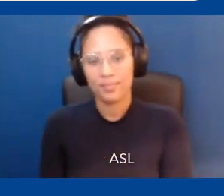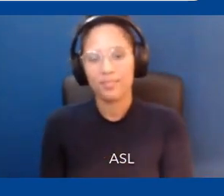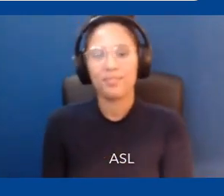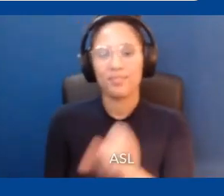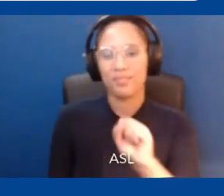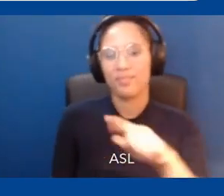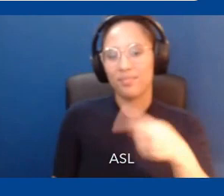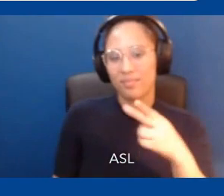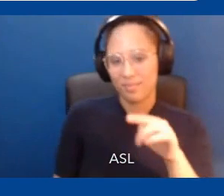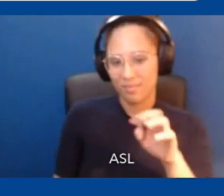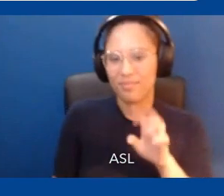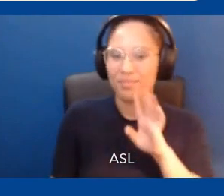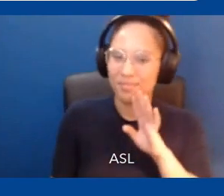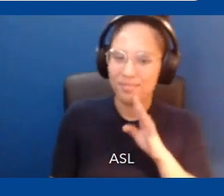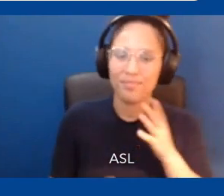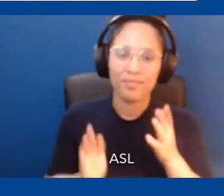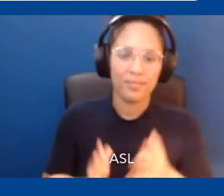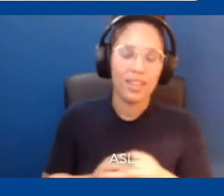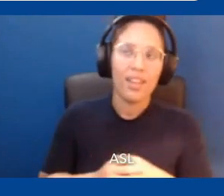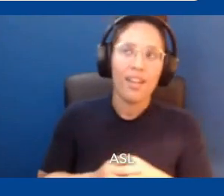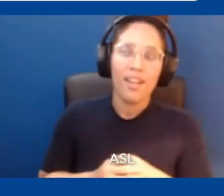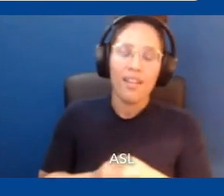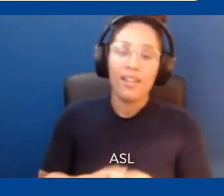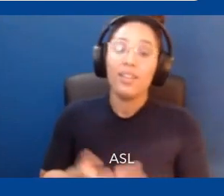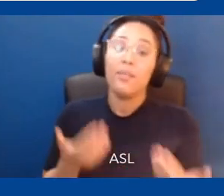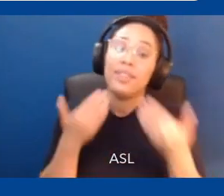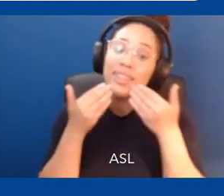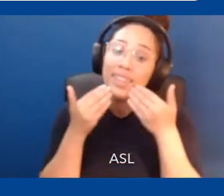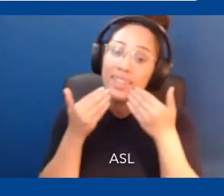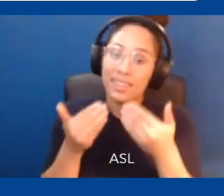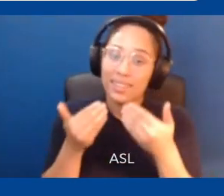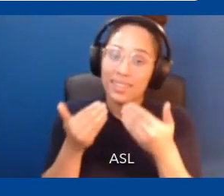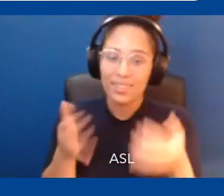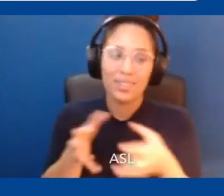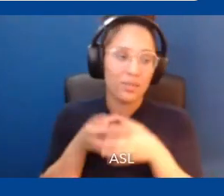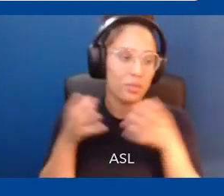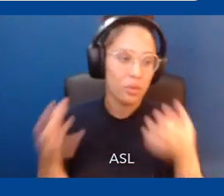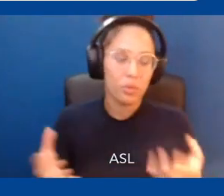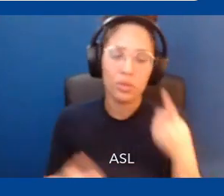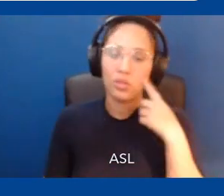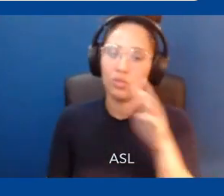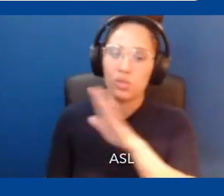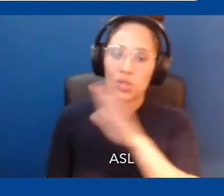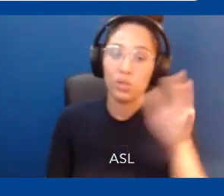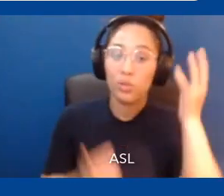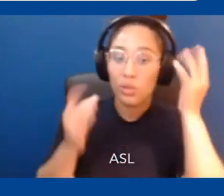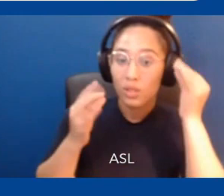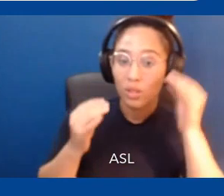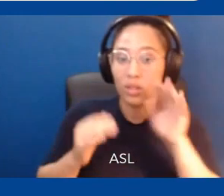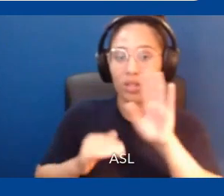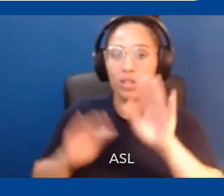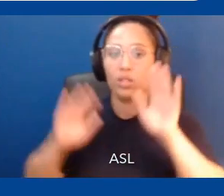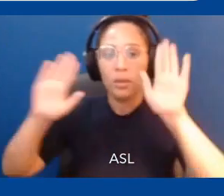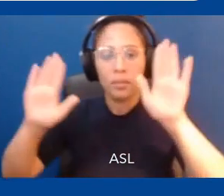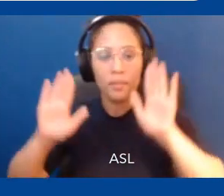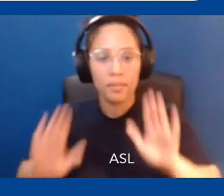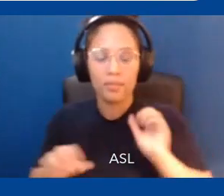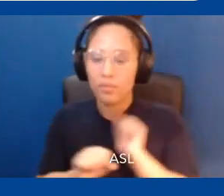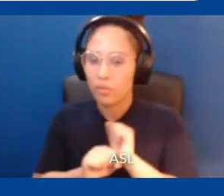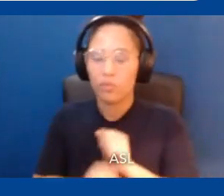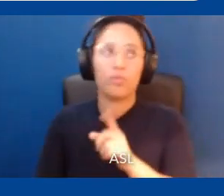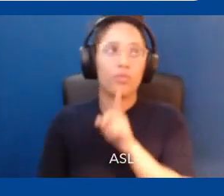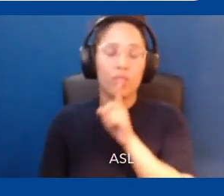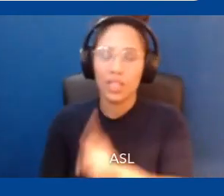Stephanie speaking. Well, thank you all so much for all of your insights, for your incredible work. Really thankful to have been